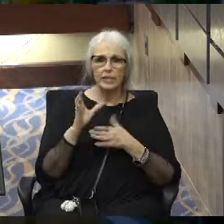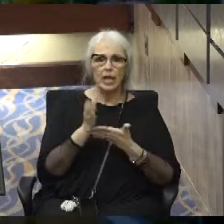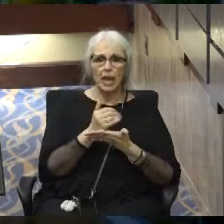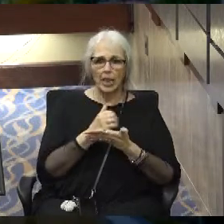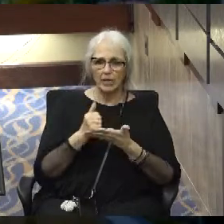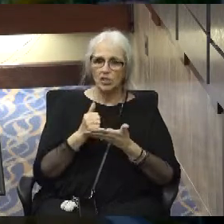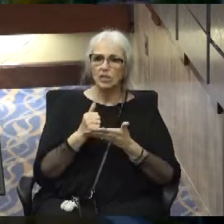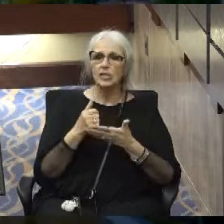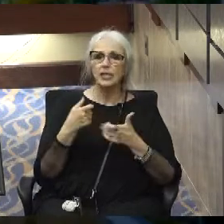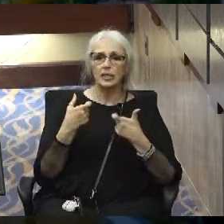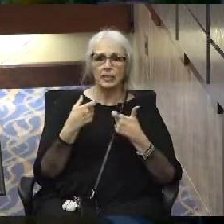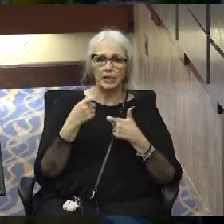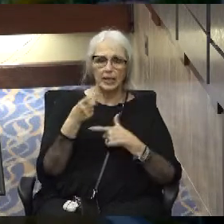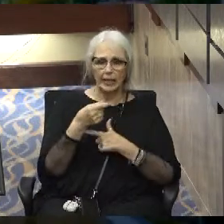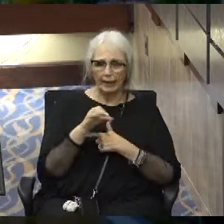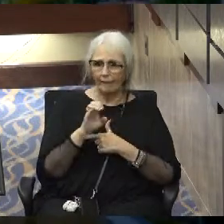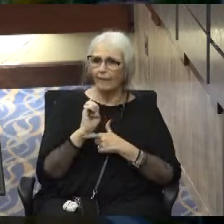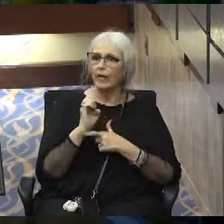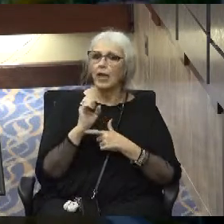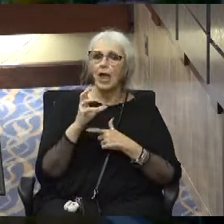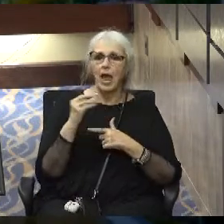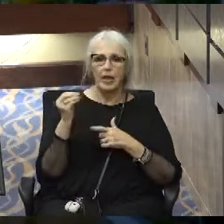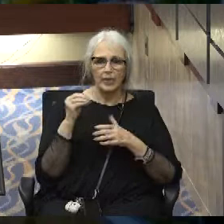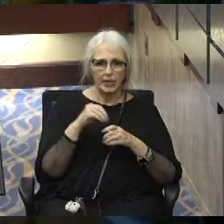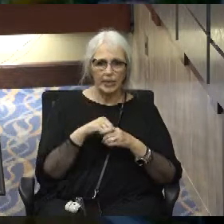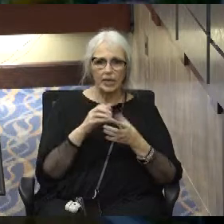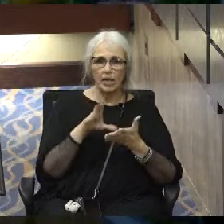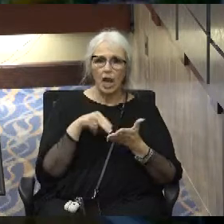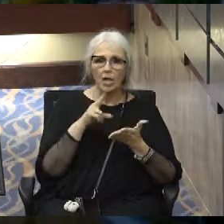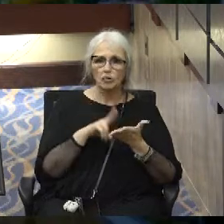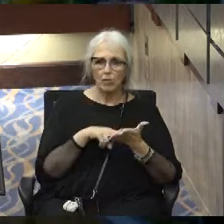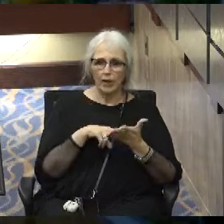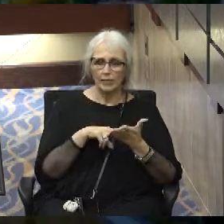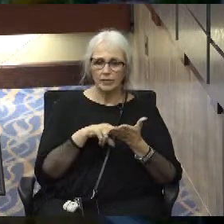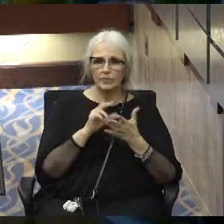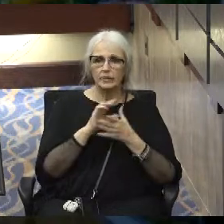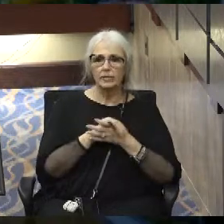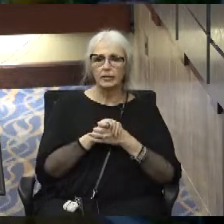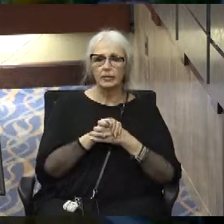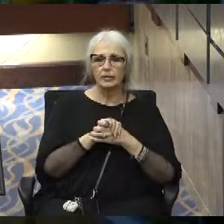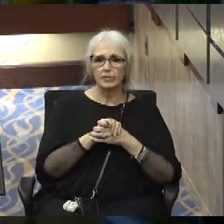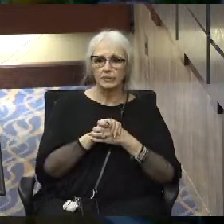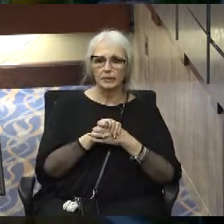fleet electrification, and green energy contract update.